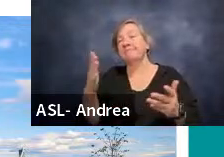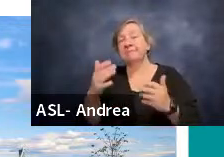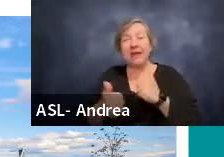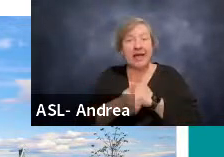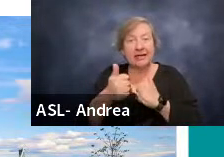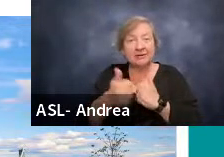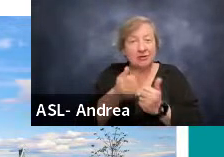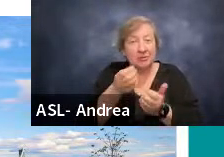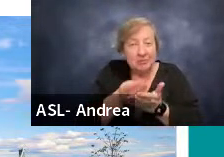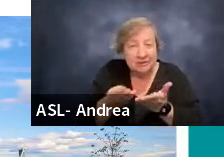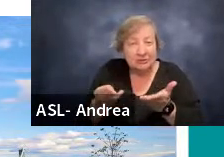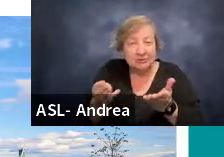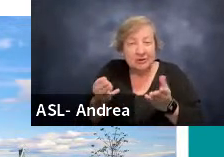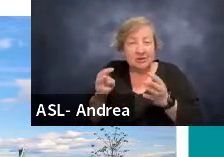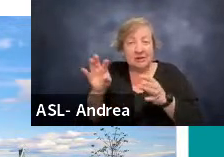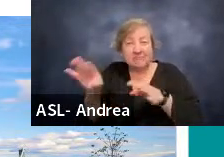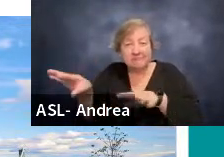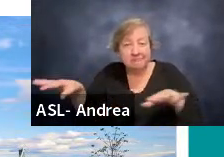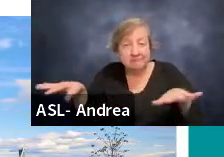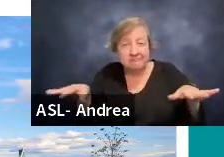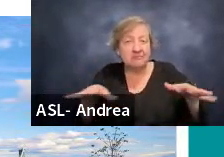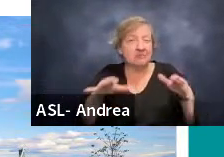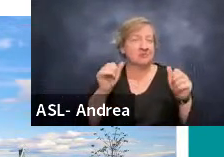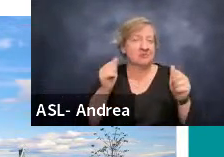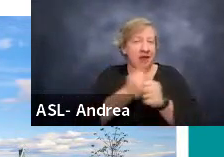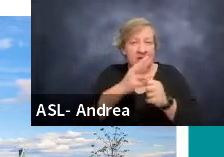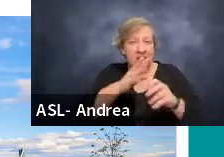hazardous material sites, and so forth.